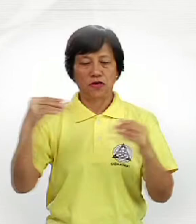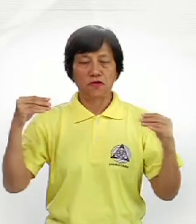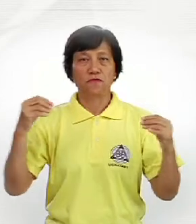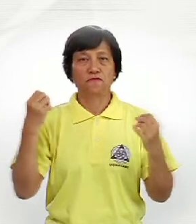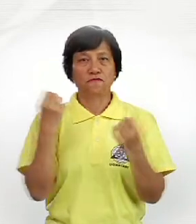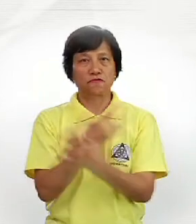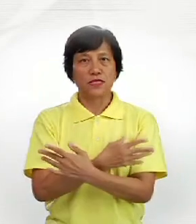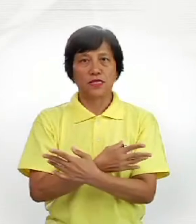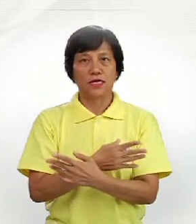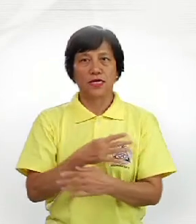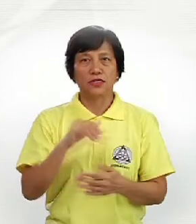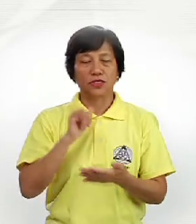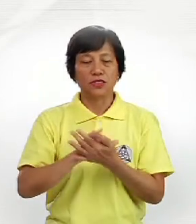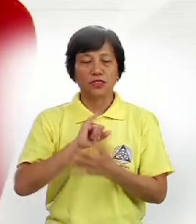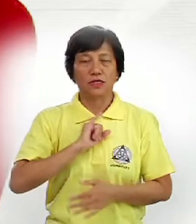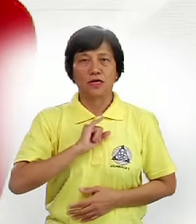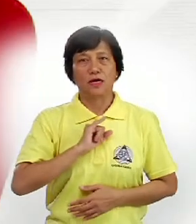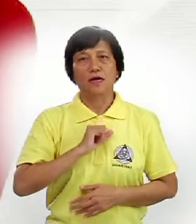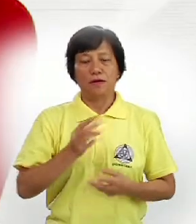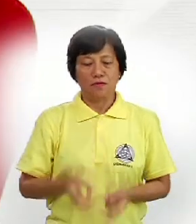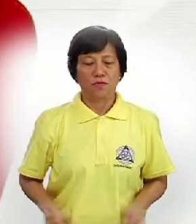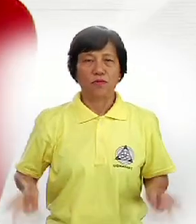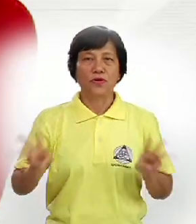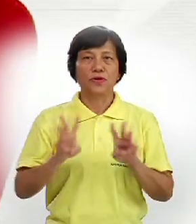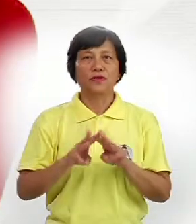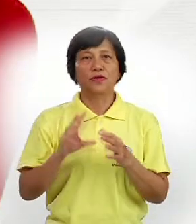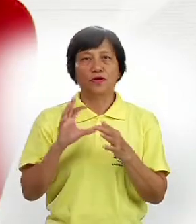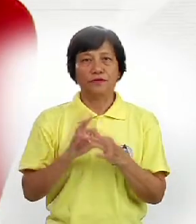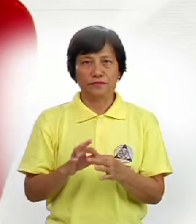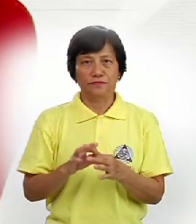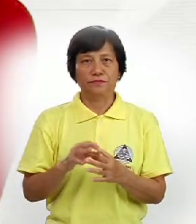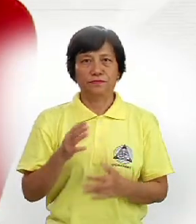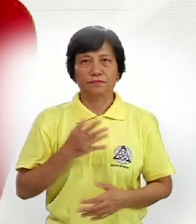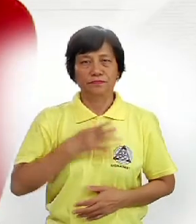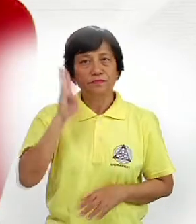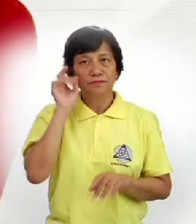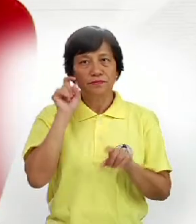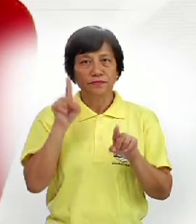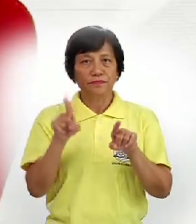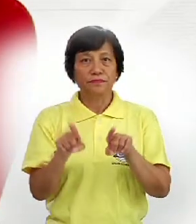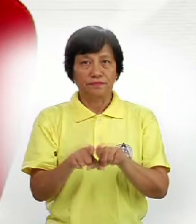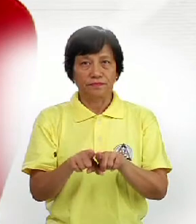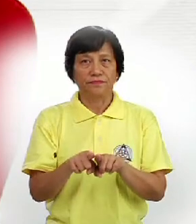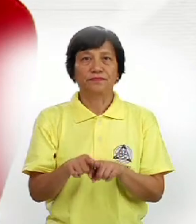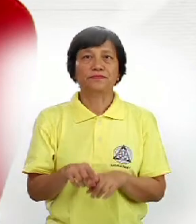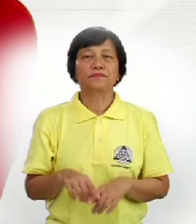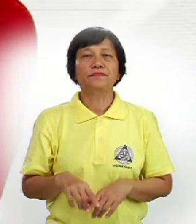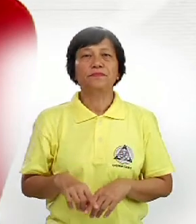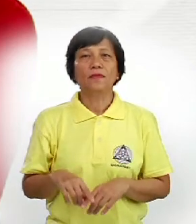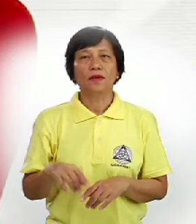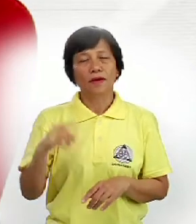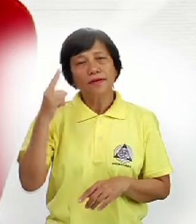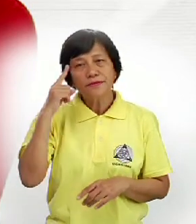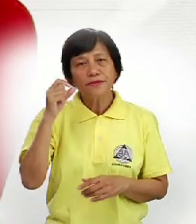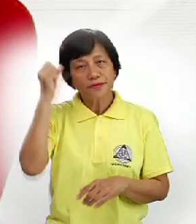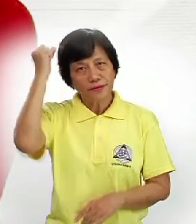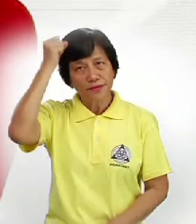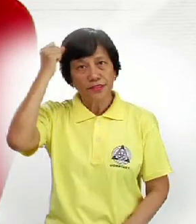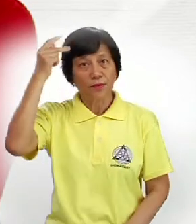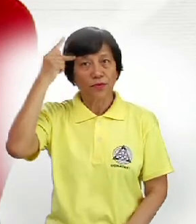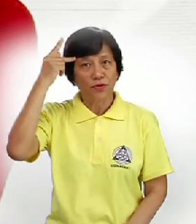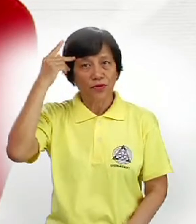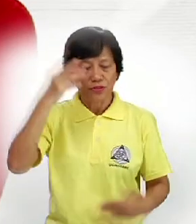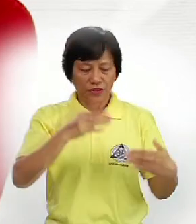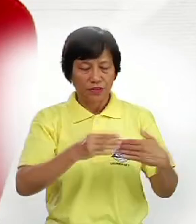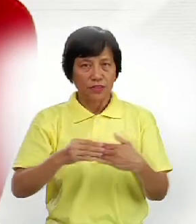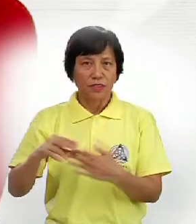vindication that I deserve. My dear brothers and sisters, I think St. Paul is leading us to